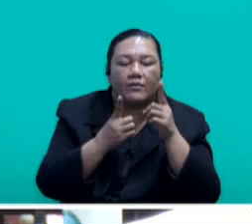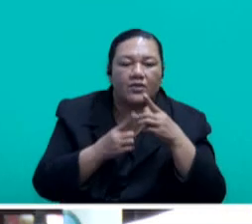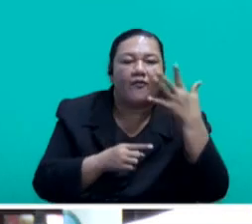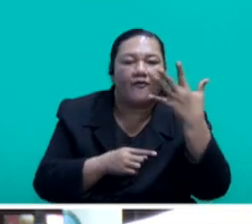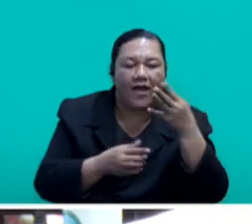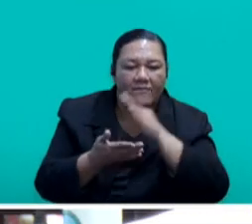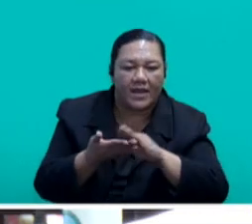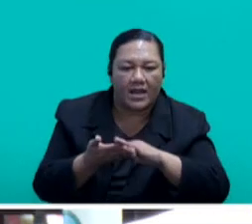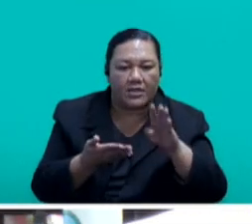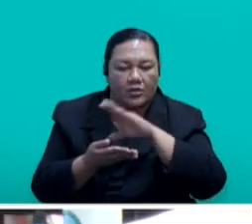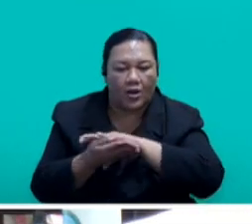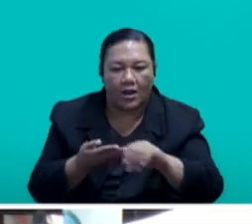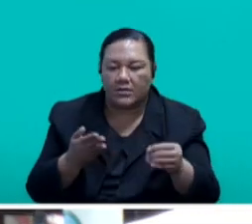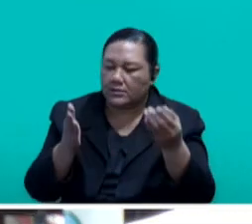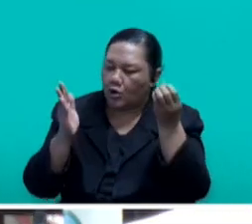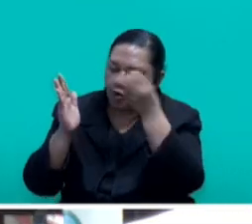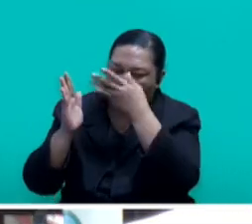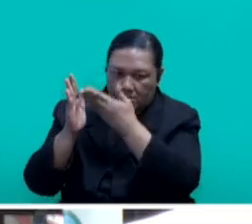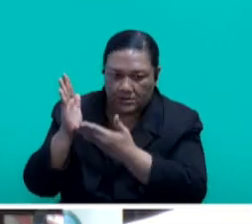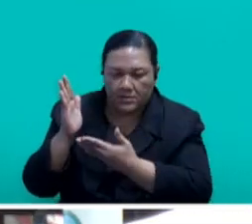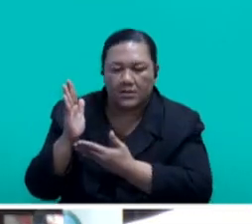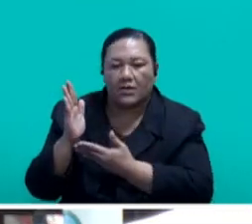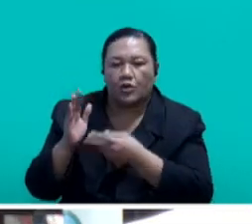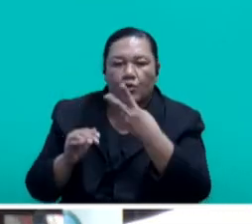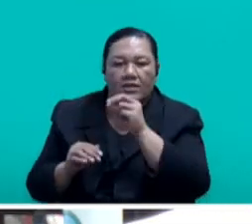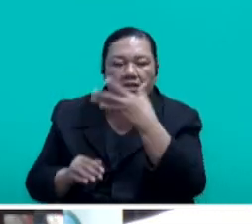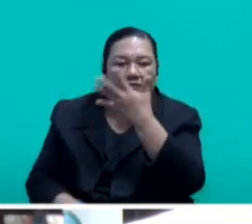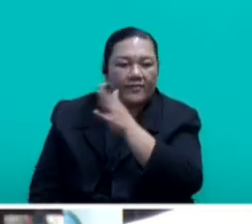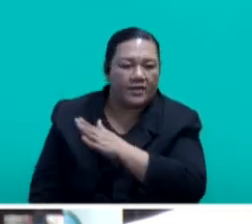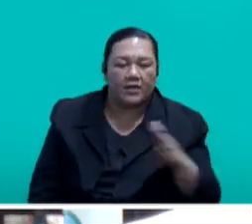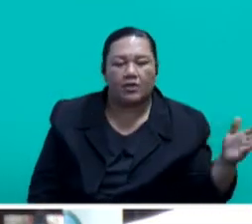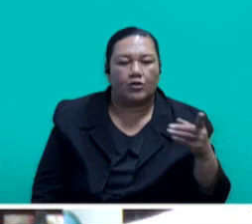budget from 2015 to last year.